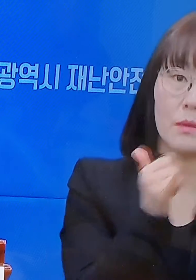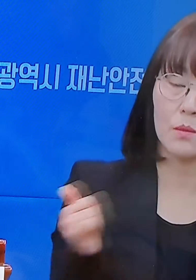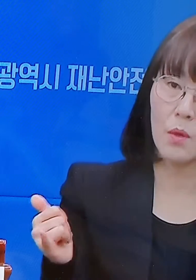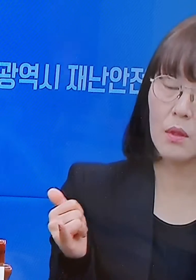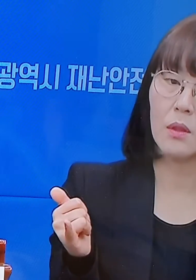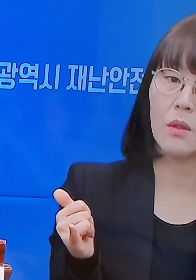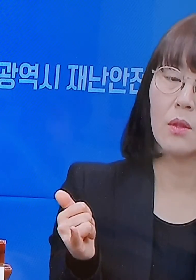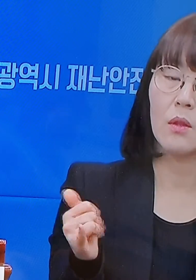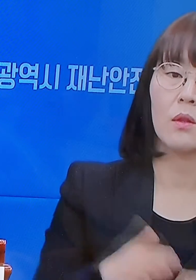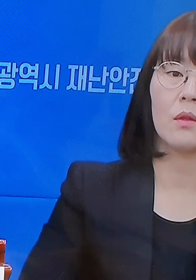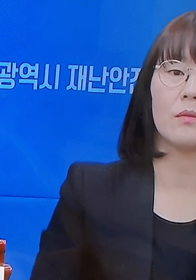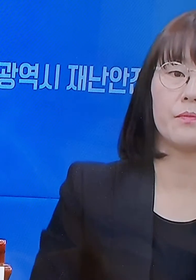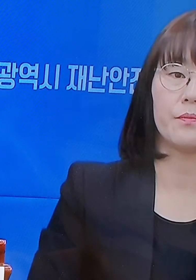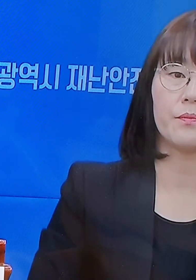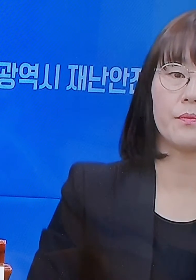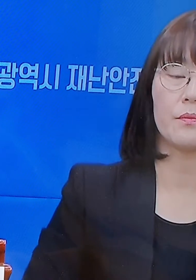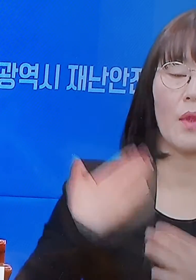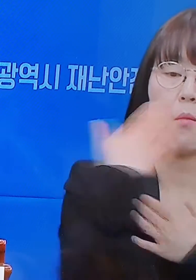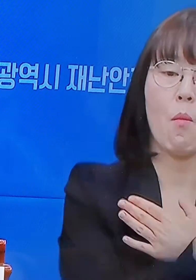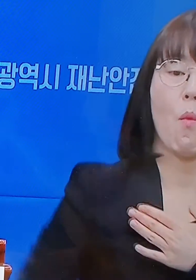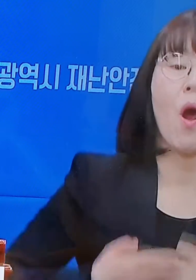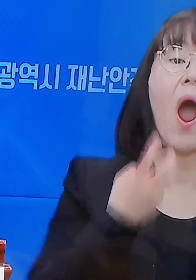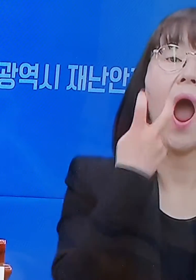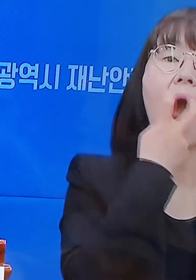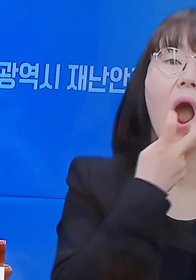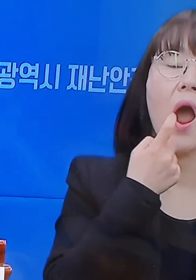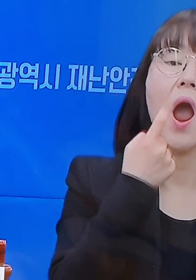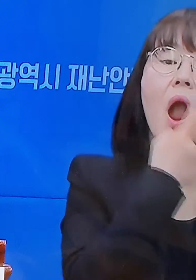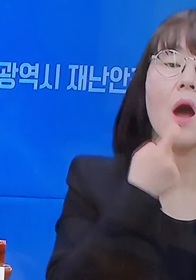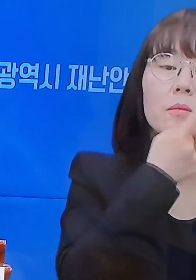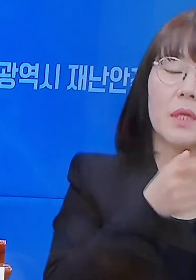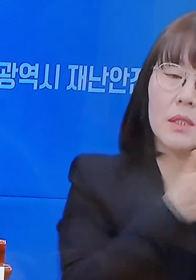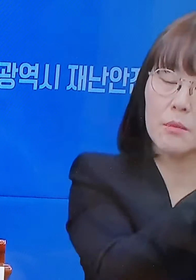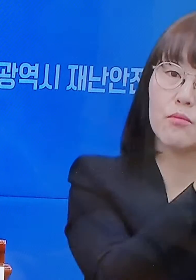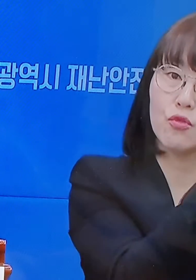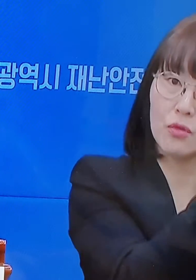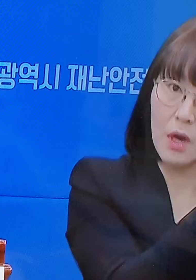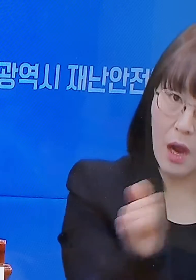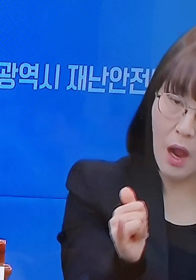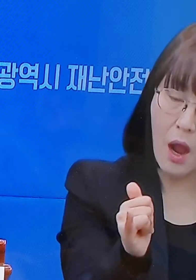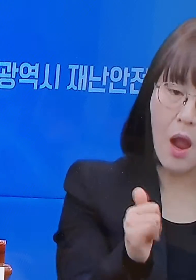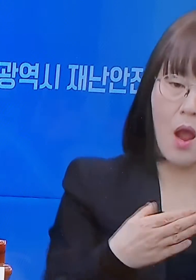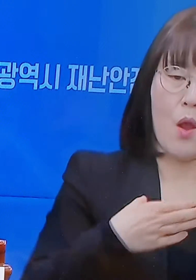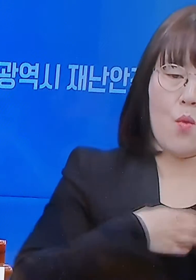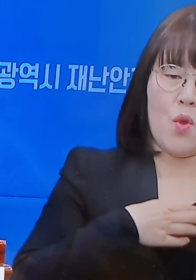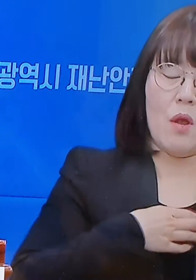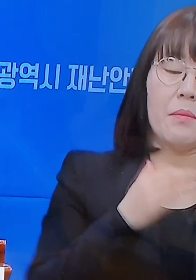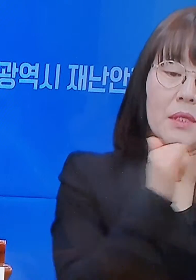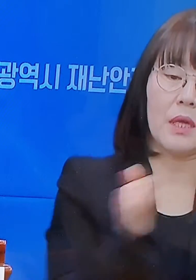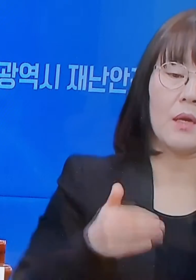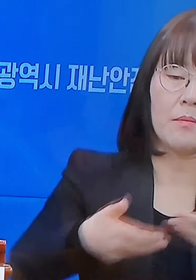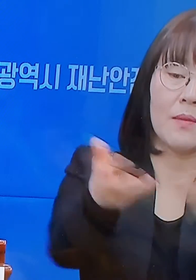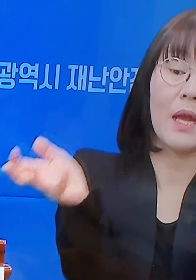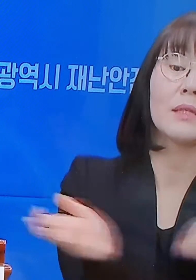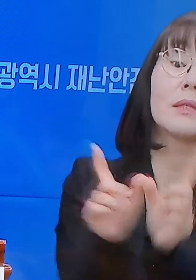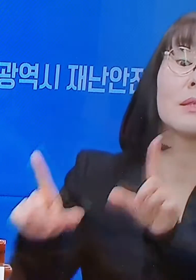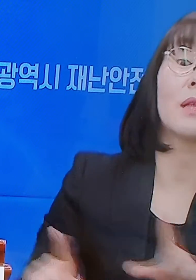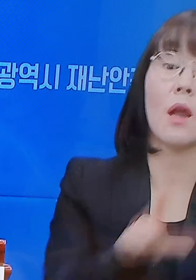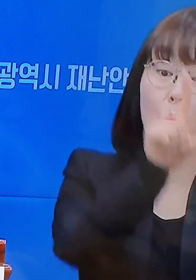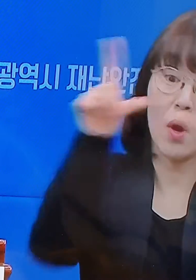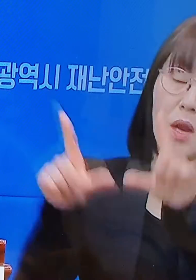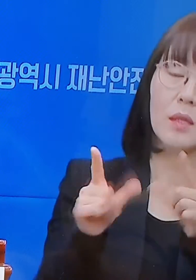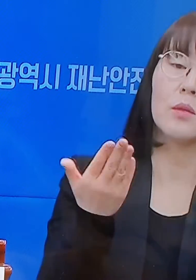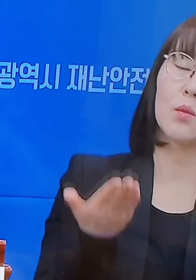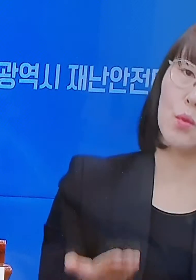common cold, just a common cold, for example, just like that. And if